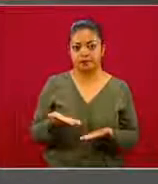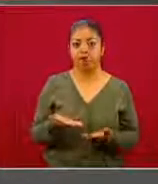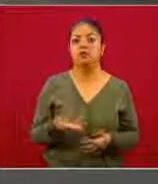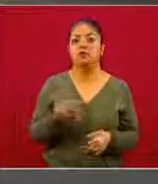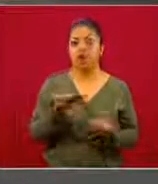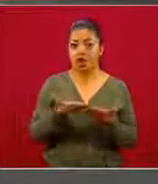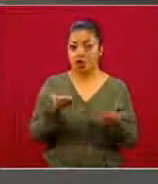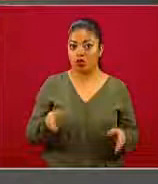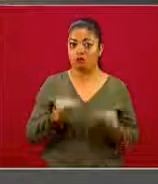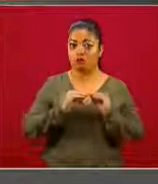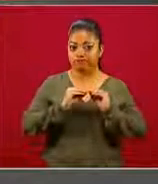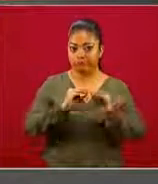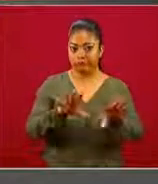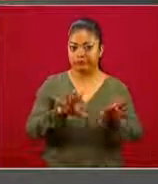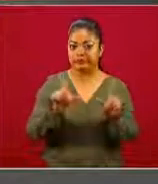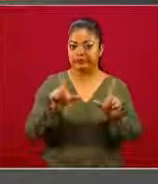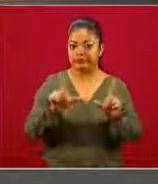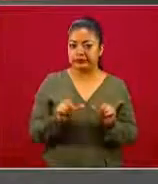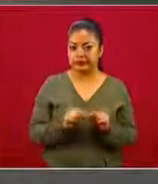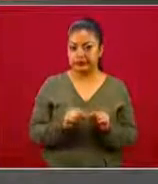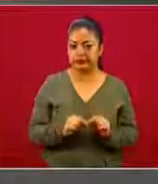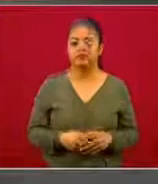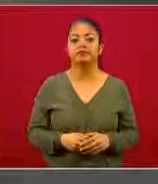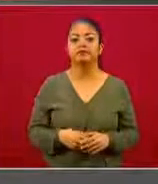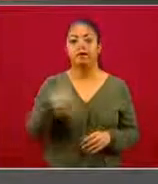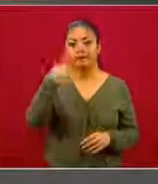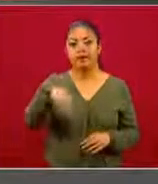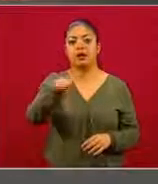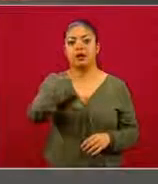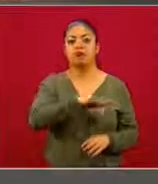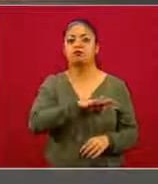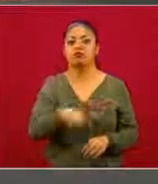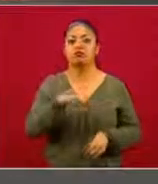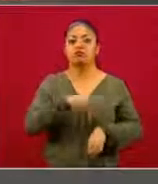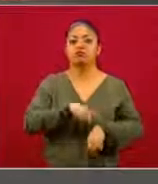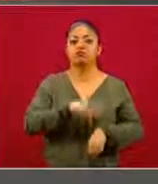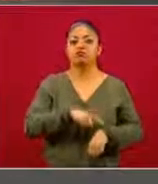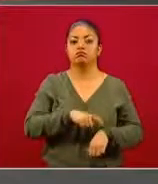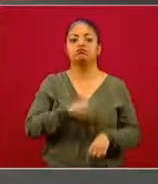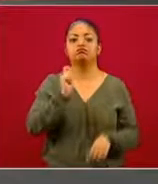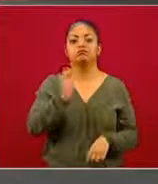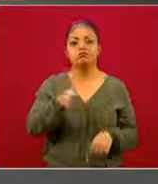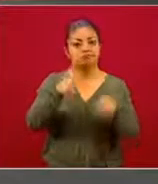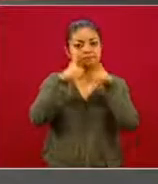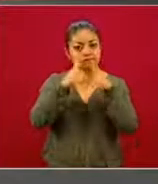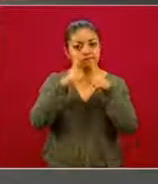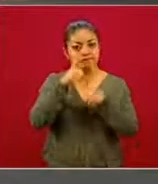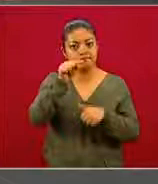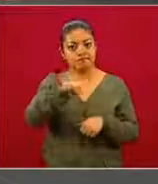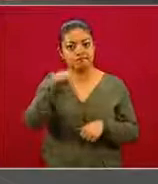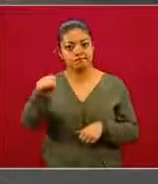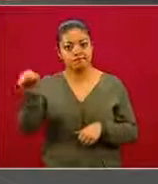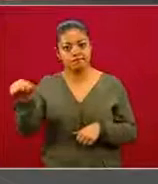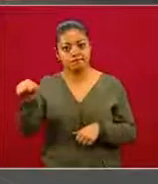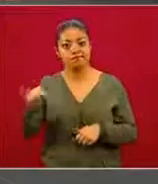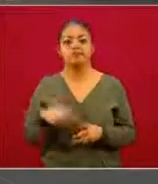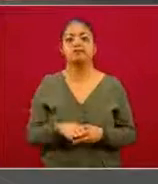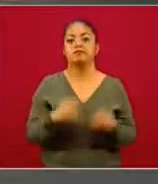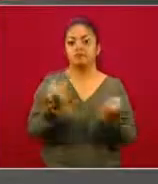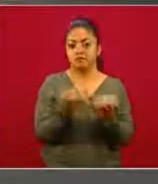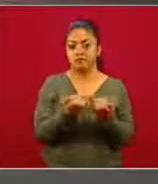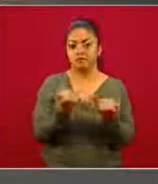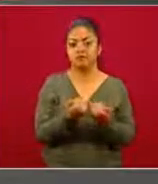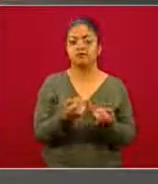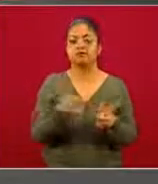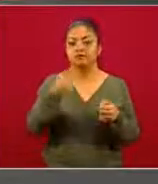informe técnico. Welcome. Lo haré Let's breve start with our technical para que report. tengamos tiempo de We're going to make it brief escucharles today a ella so y a that we ellos, have y time to también listen to